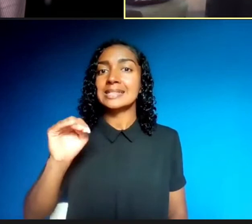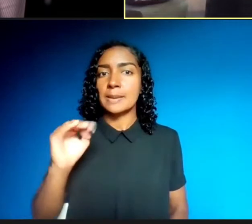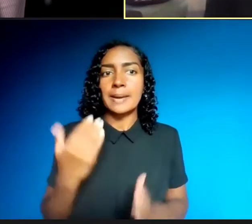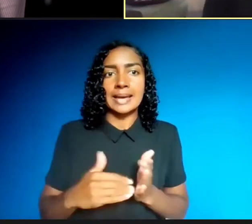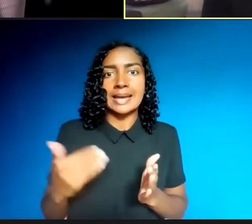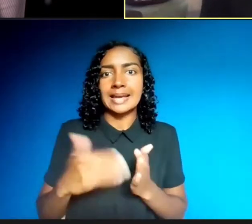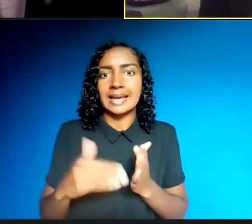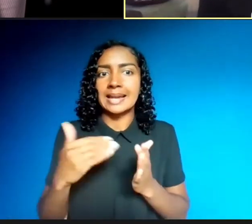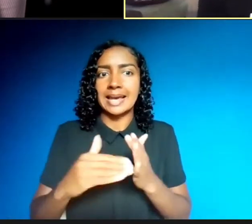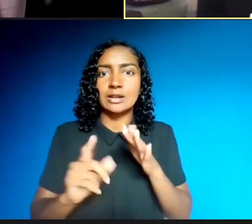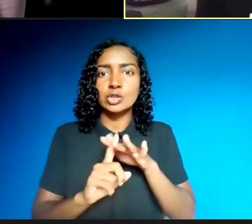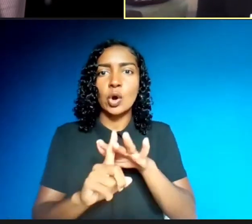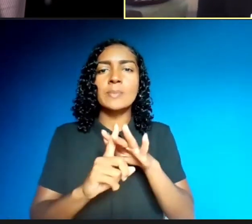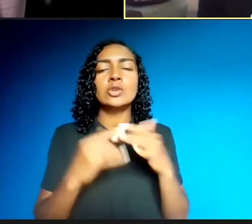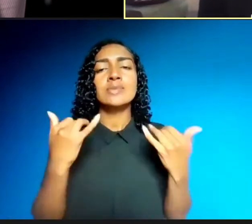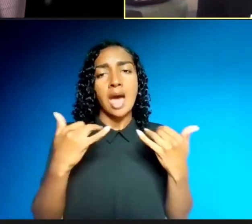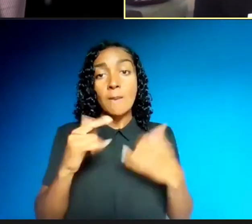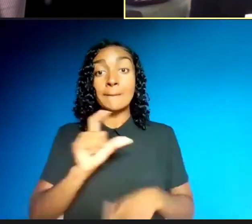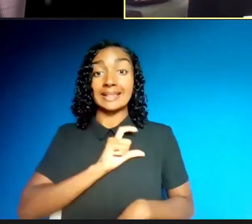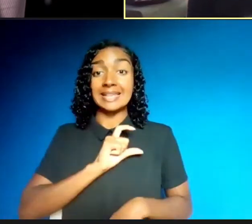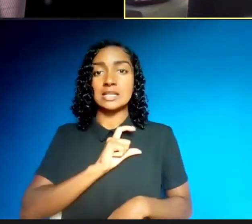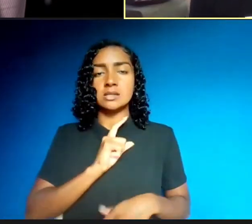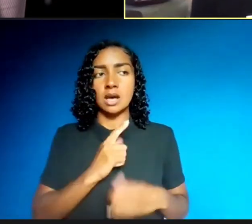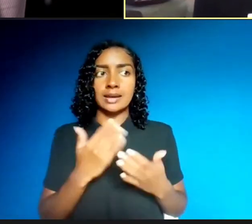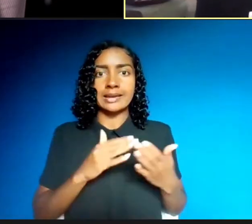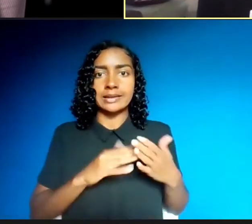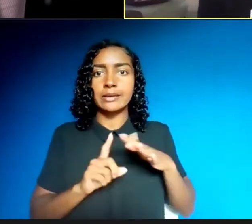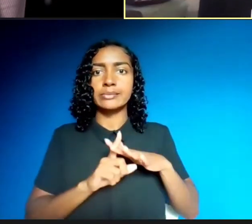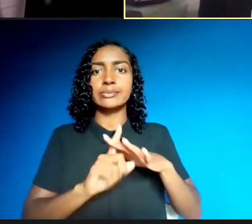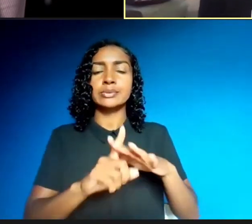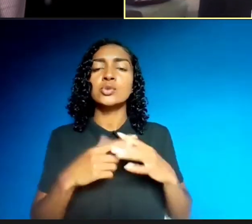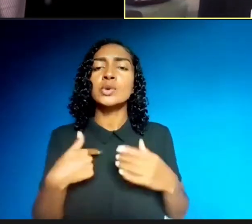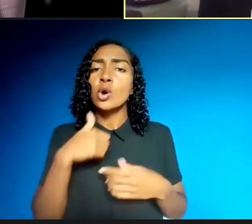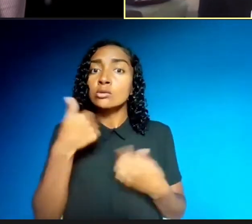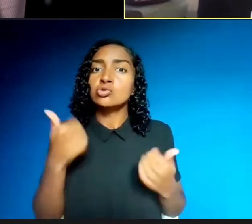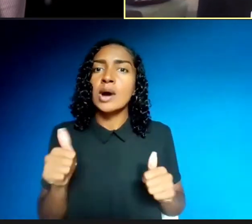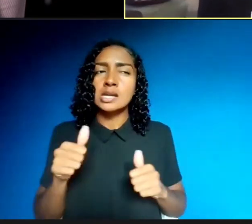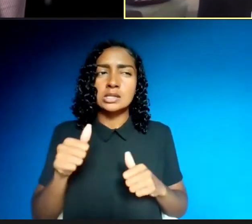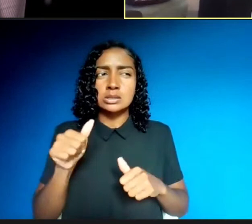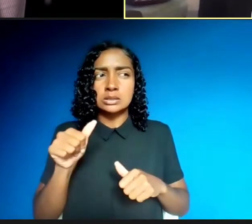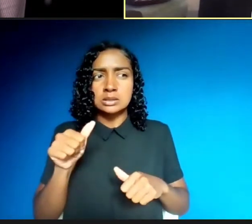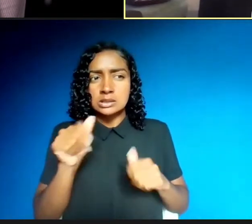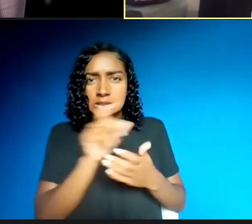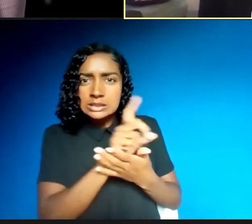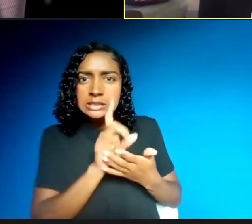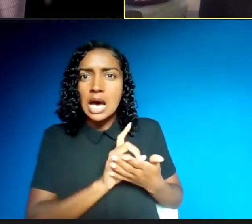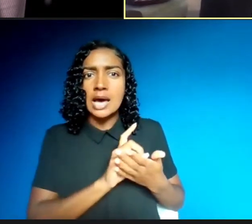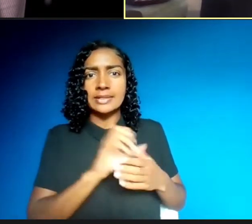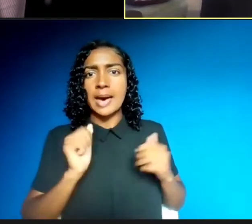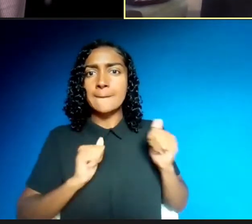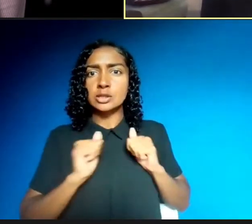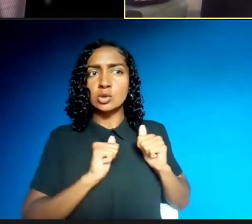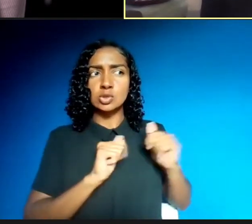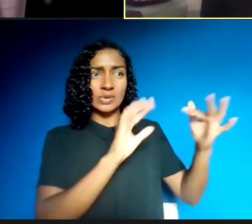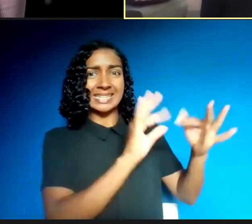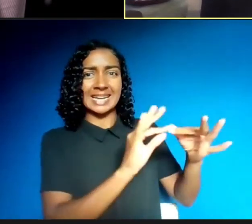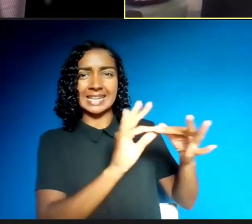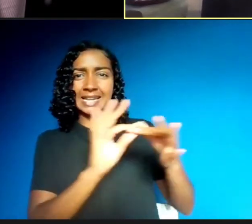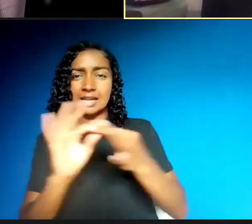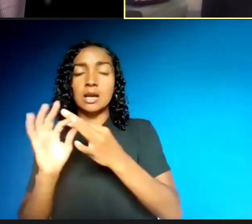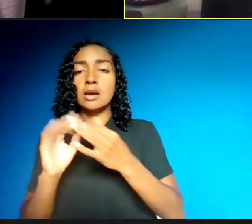So yeah, it's not something we're not trying to make the episodes connect, because really they're sort of made to be watched individually,